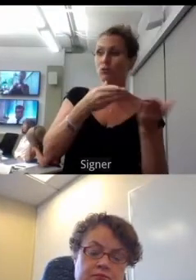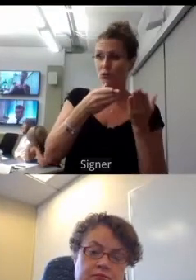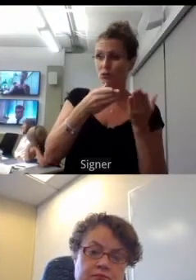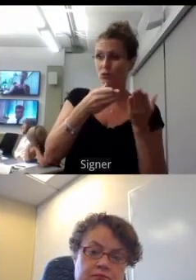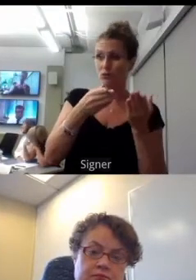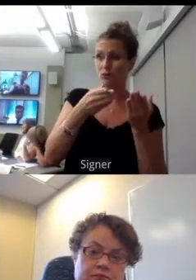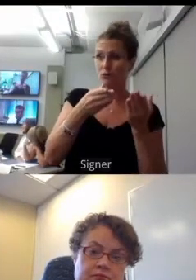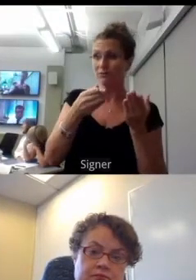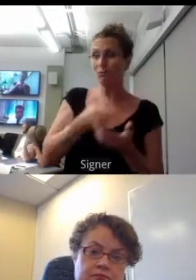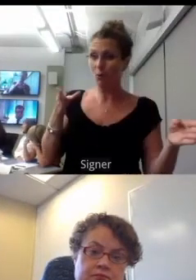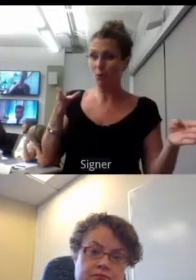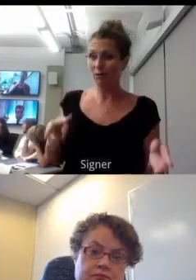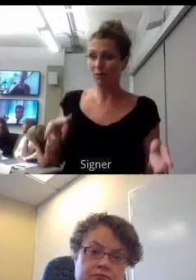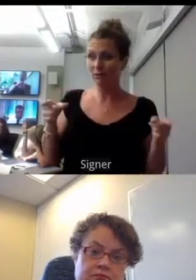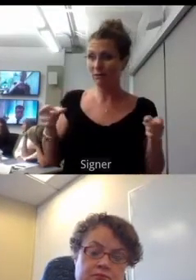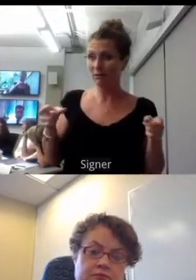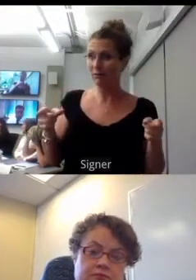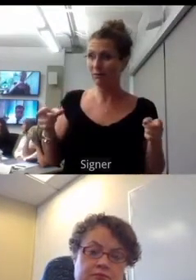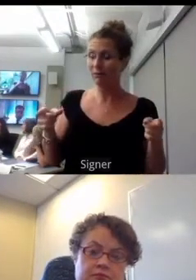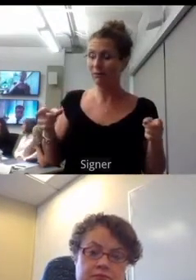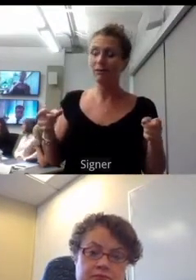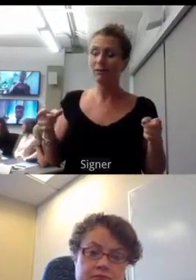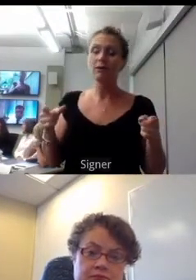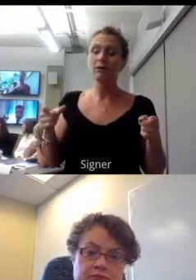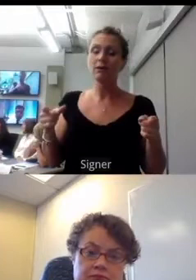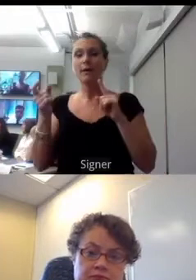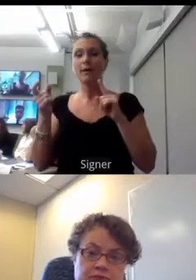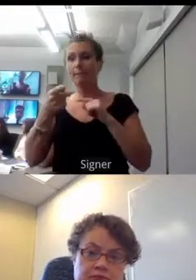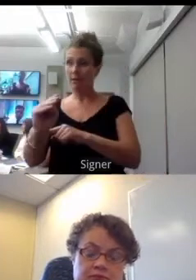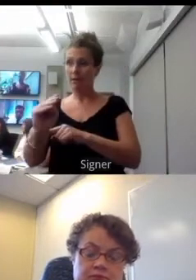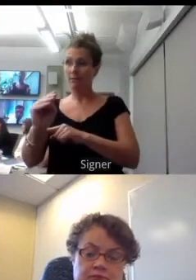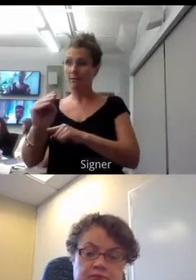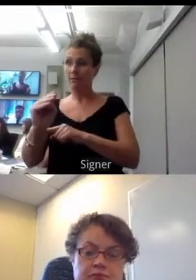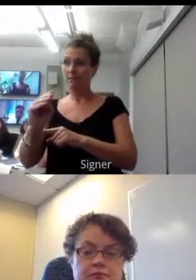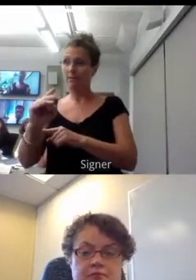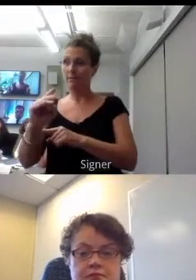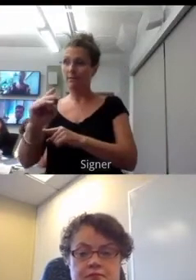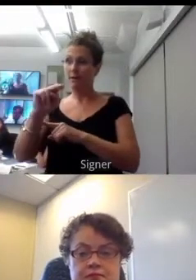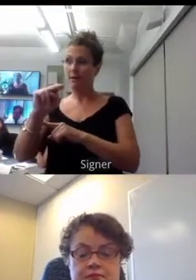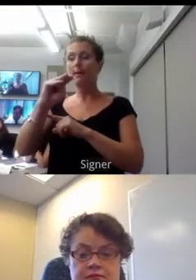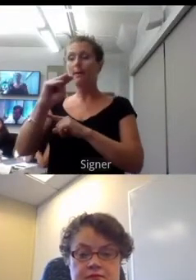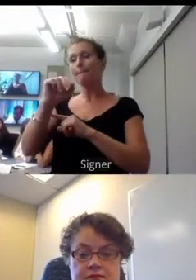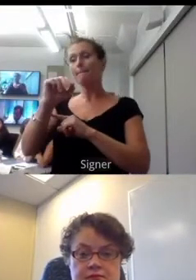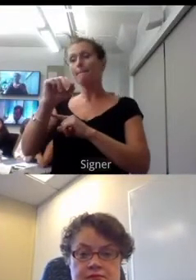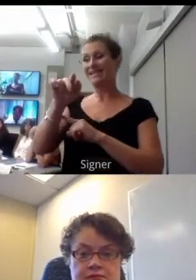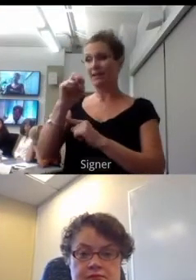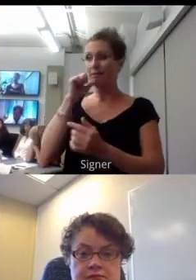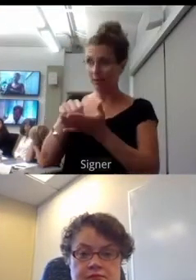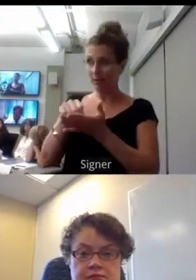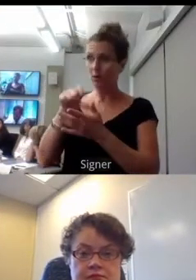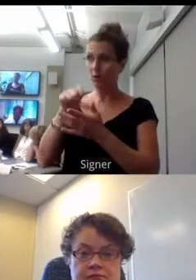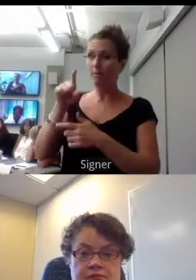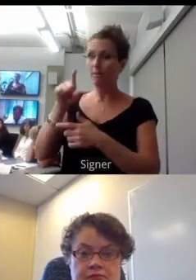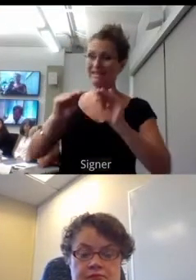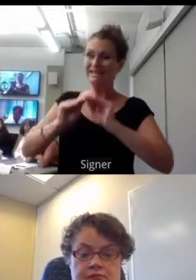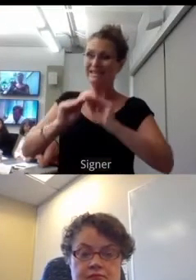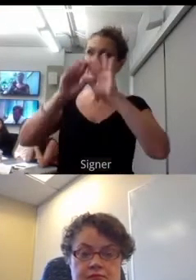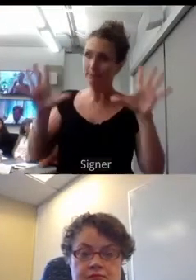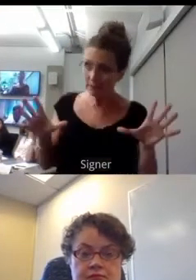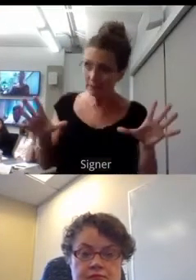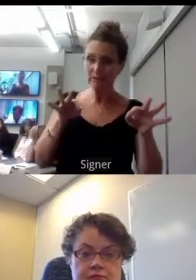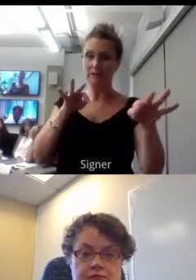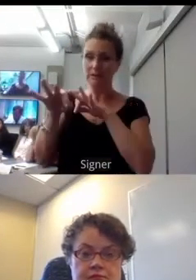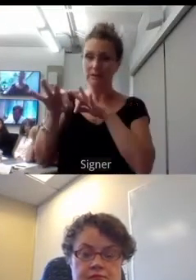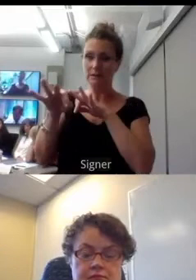Minister's mandate letters to each minister, there has to be concrete specific directions on implementing accessibility, not just the minister responsible